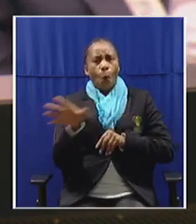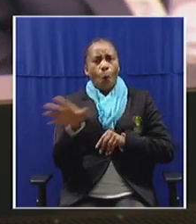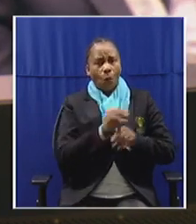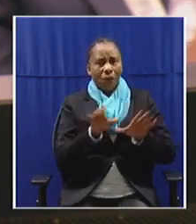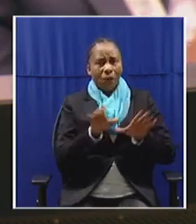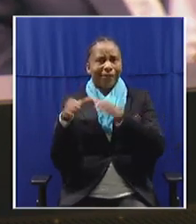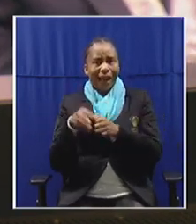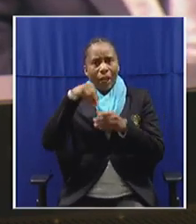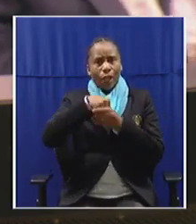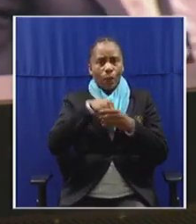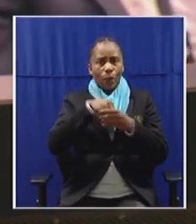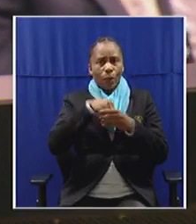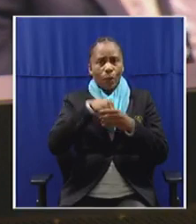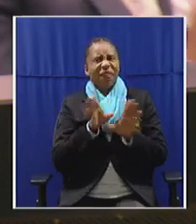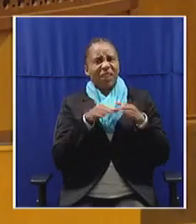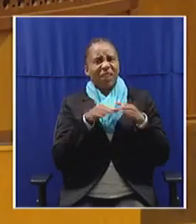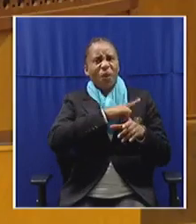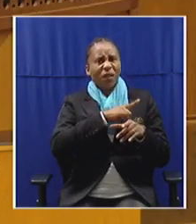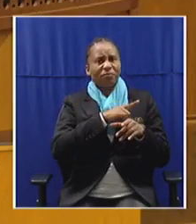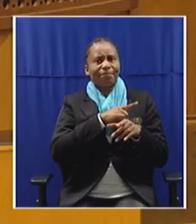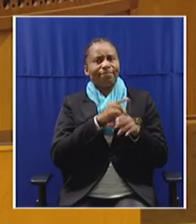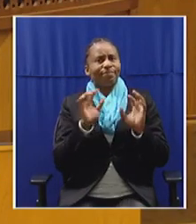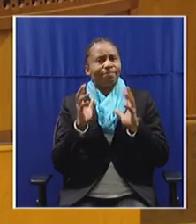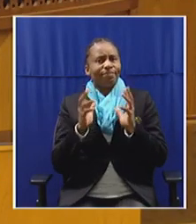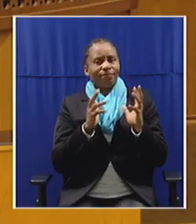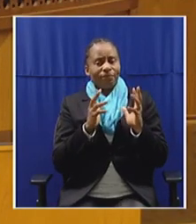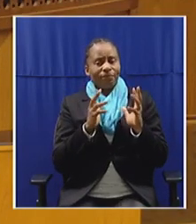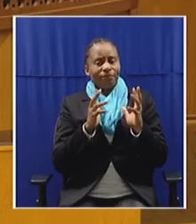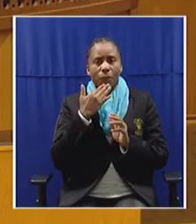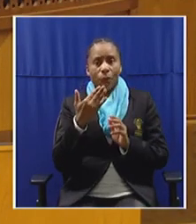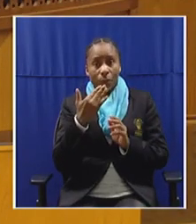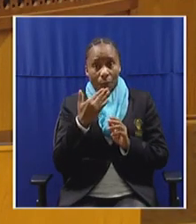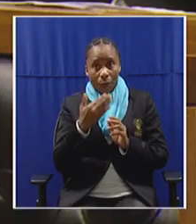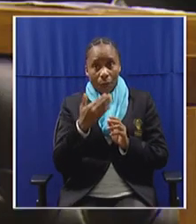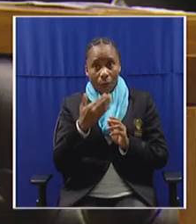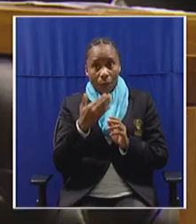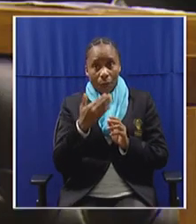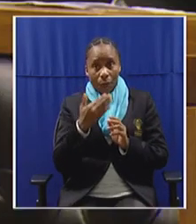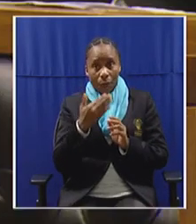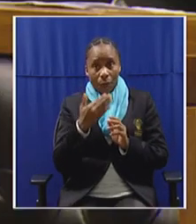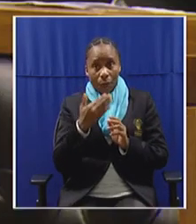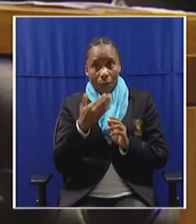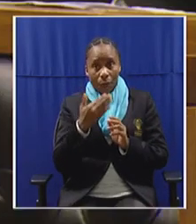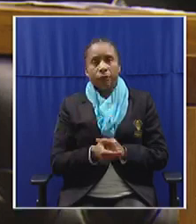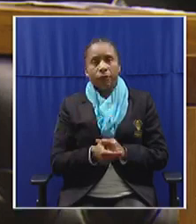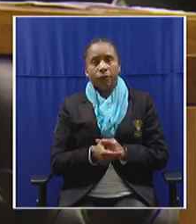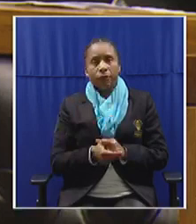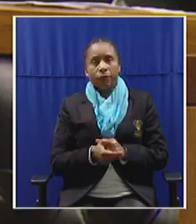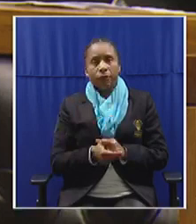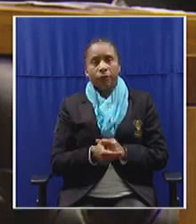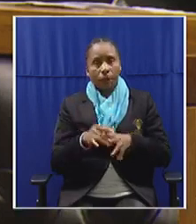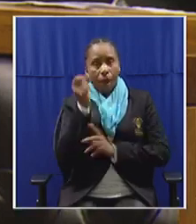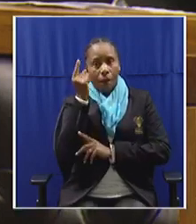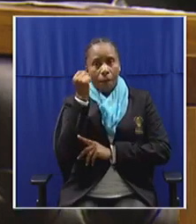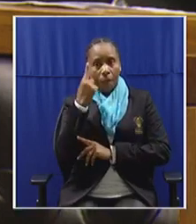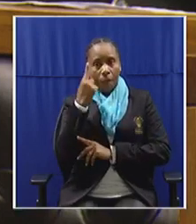sector? Thank you, ma'am. Deputy President. Thank you very much. Our understanding of this